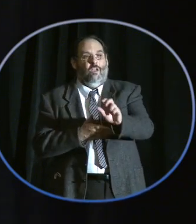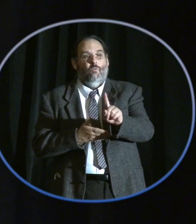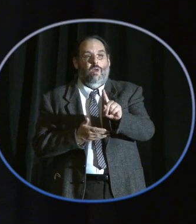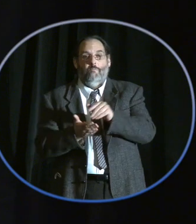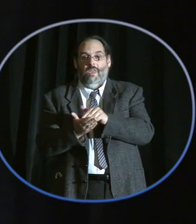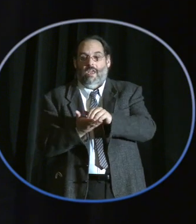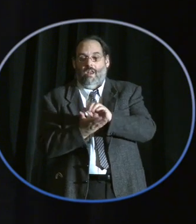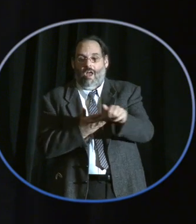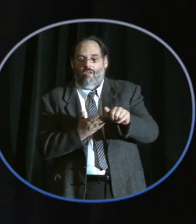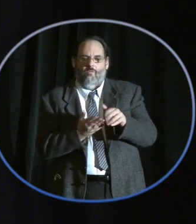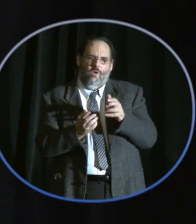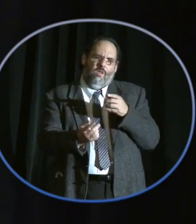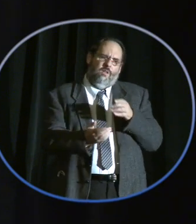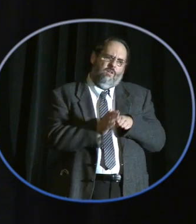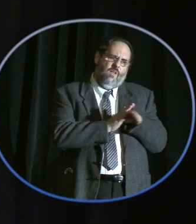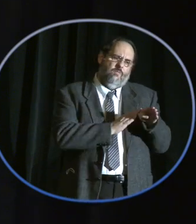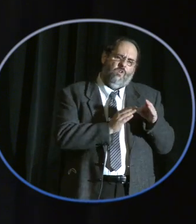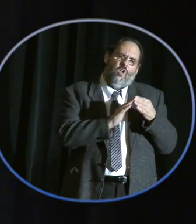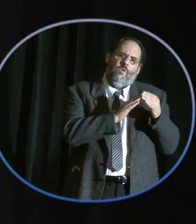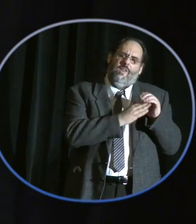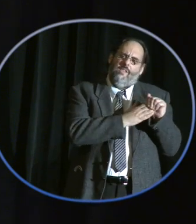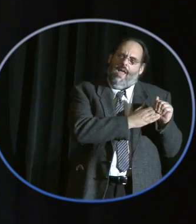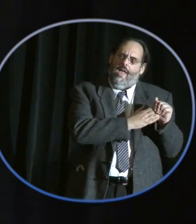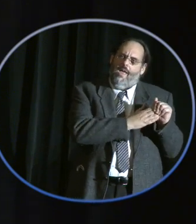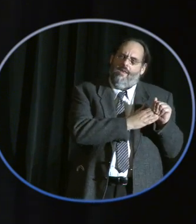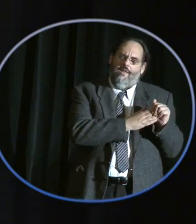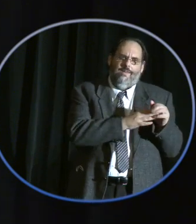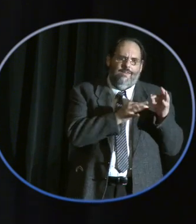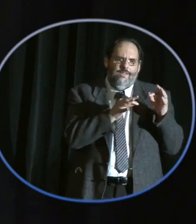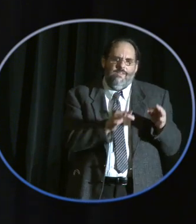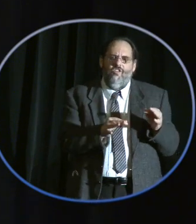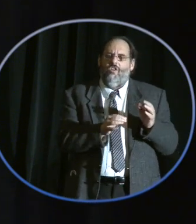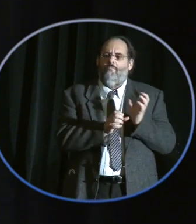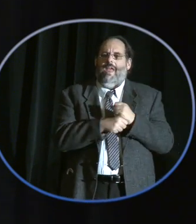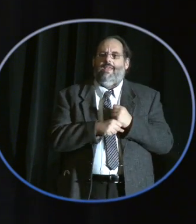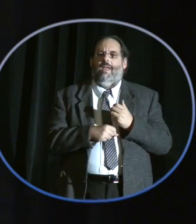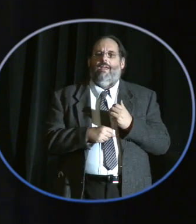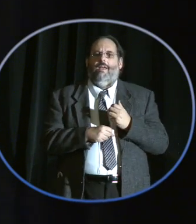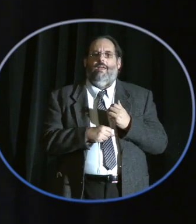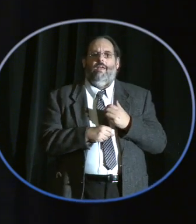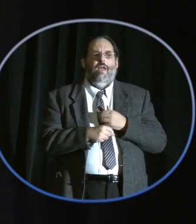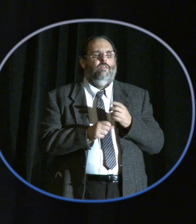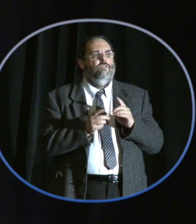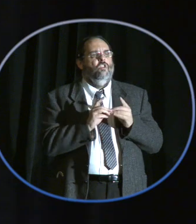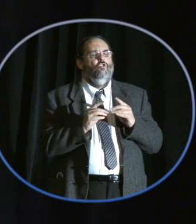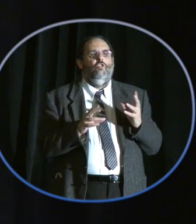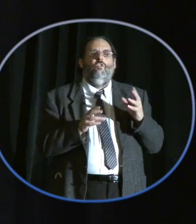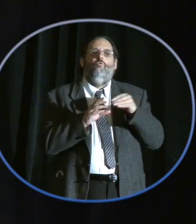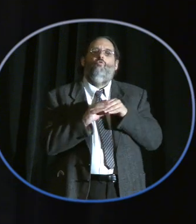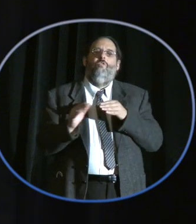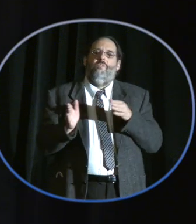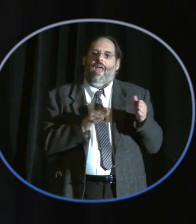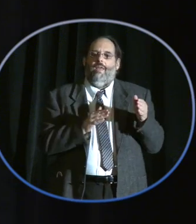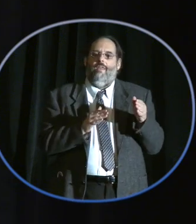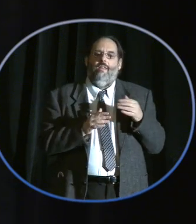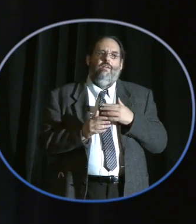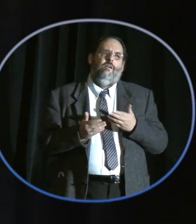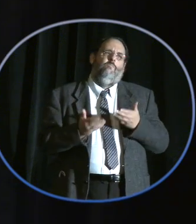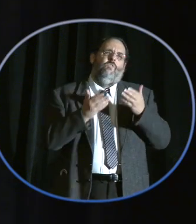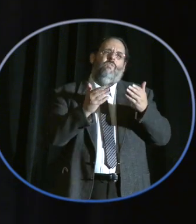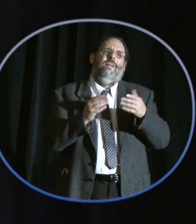at supporting the development of community-led decision and digital inclusion plans and